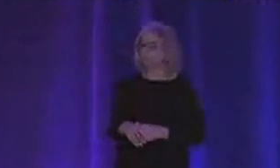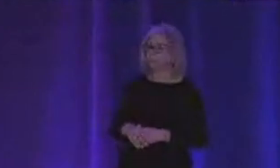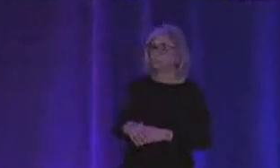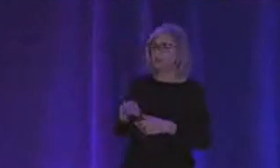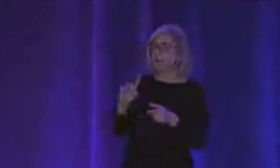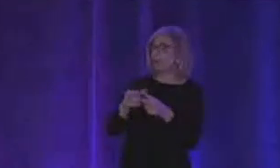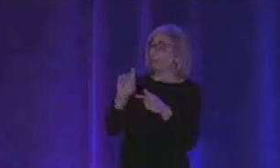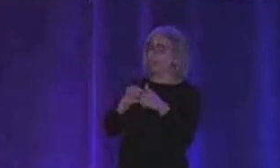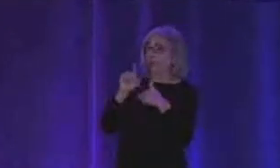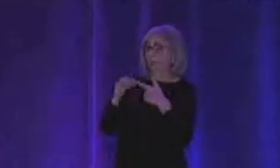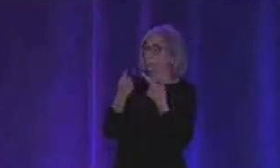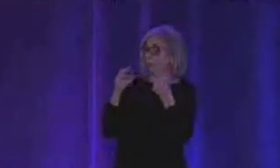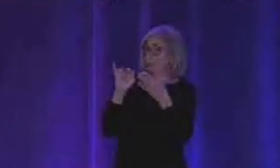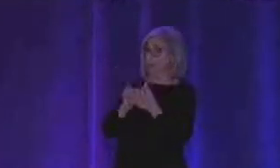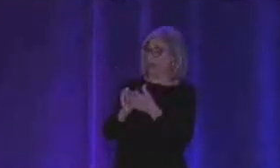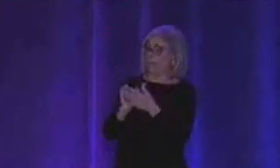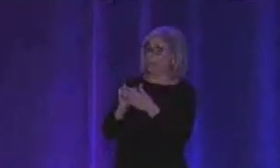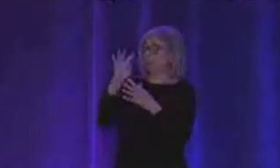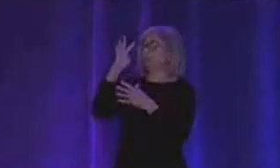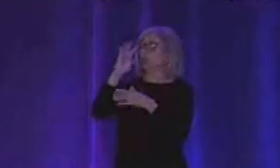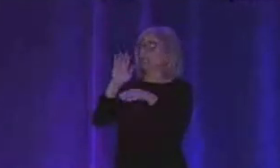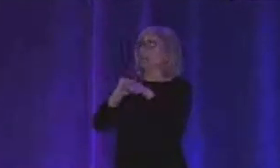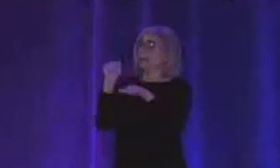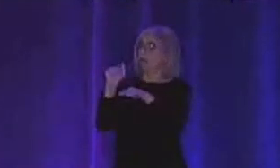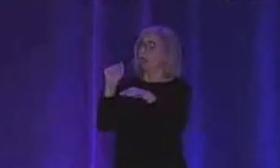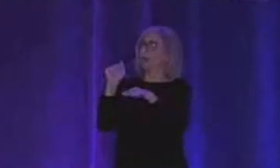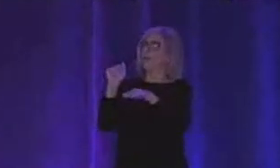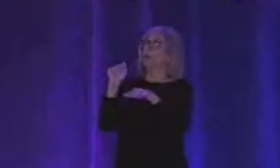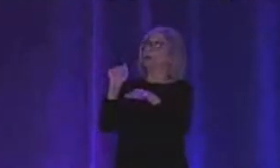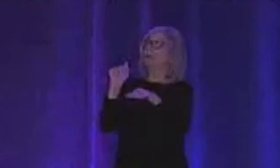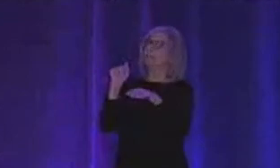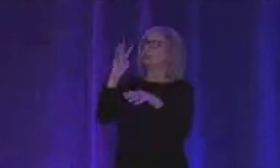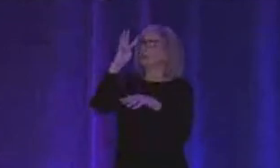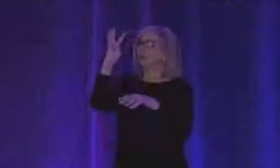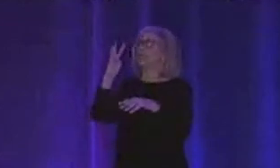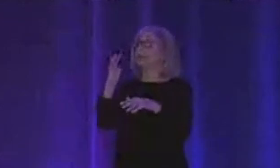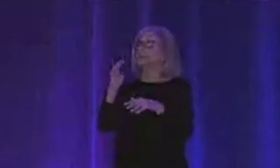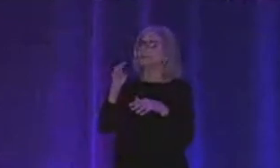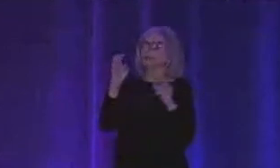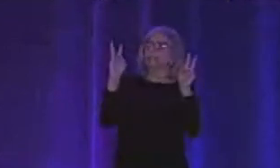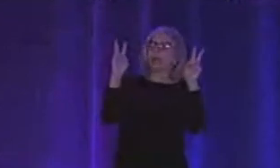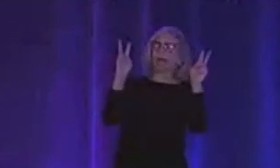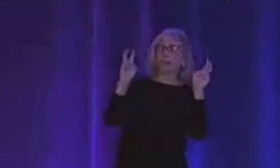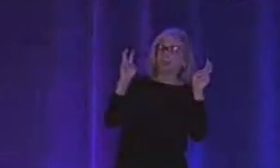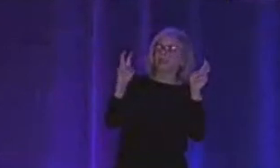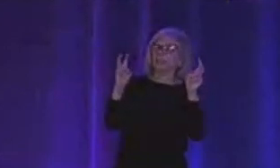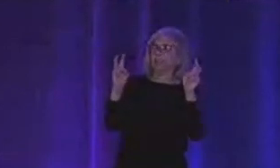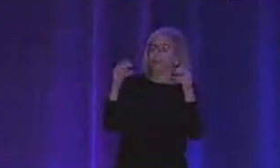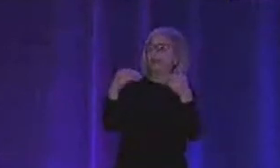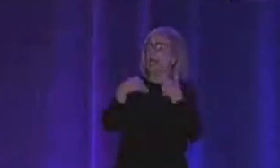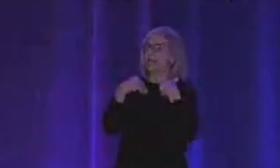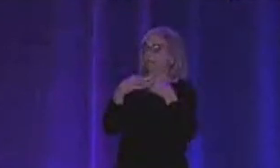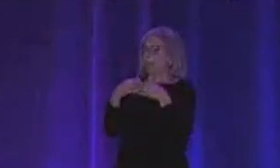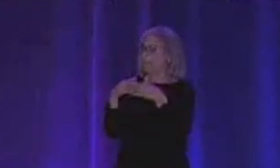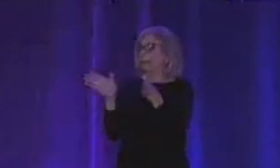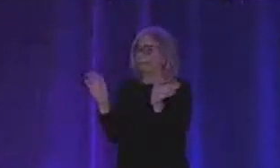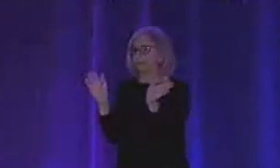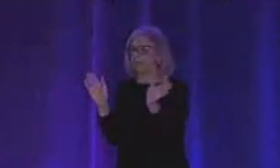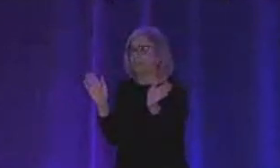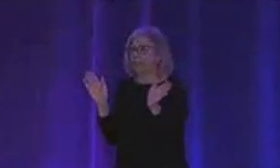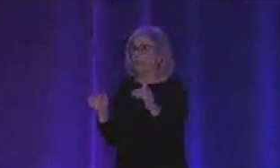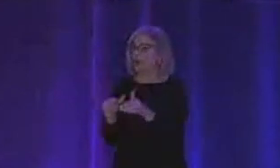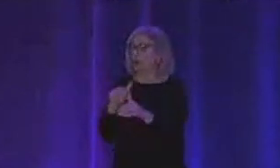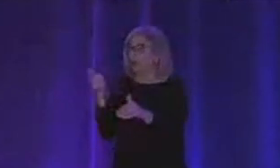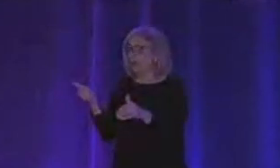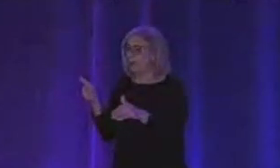Then once you do that create call, it returns a credential object, and it contains the public key and any other